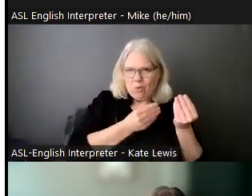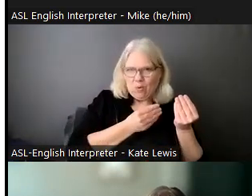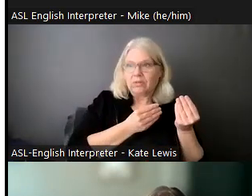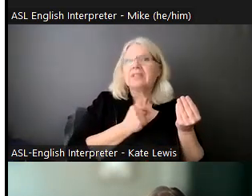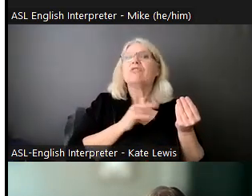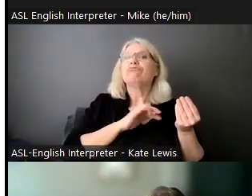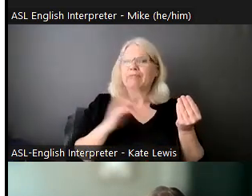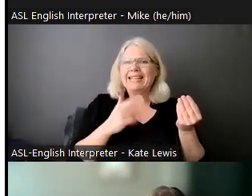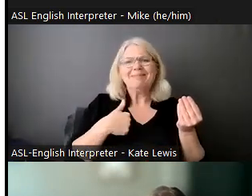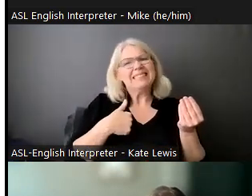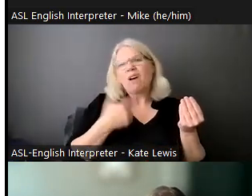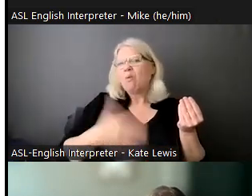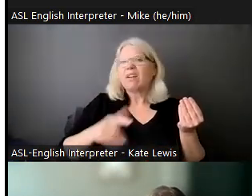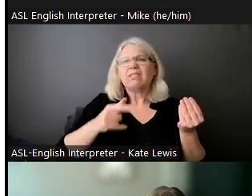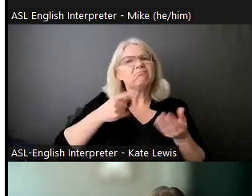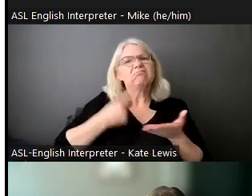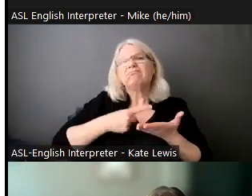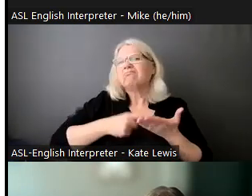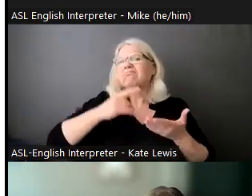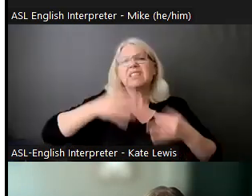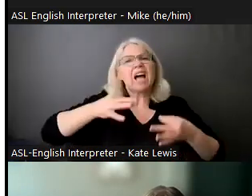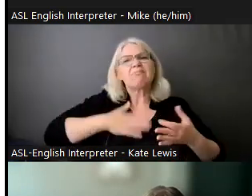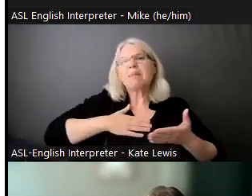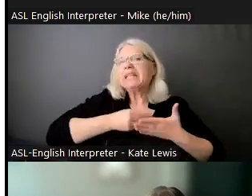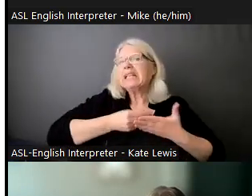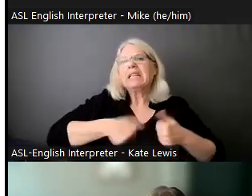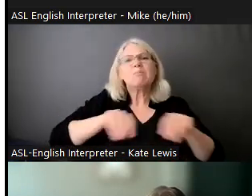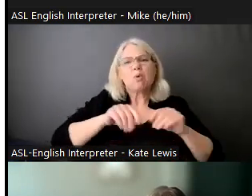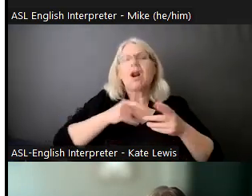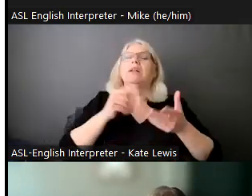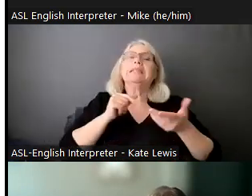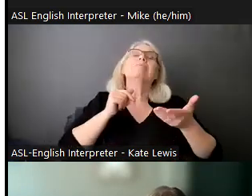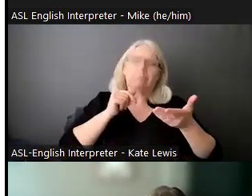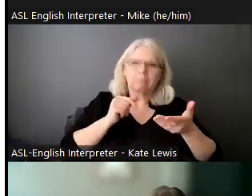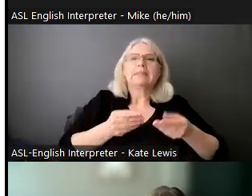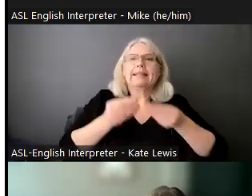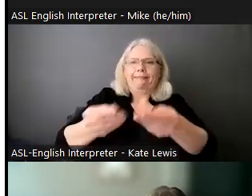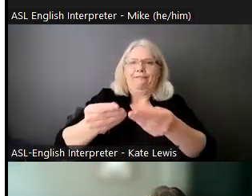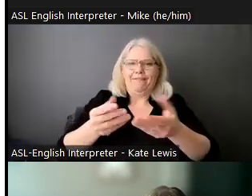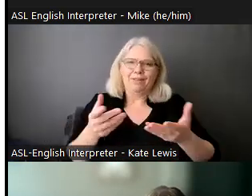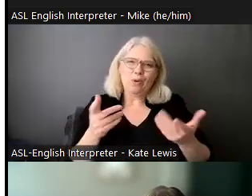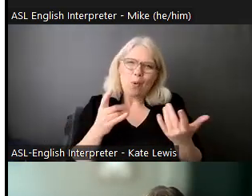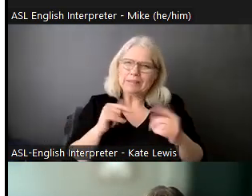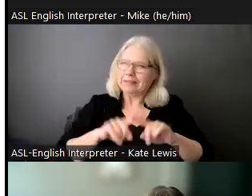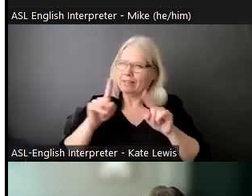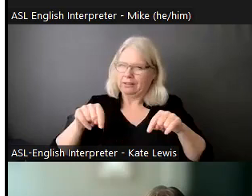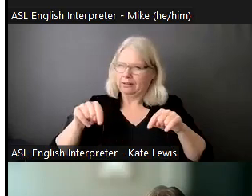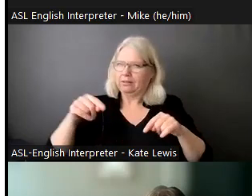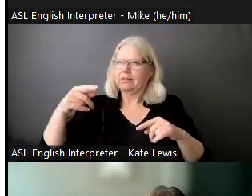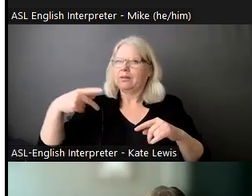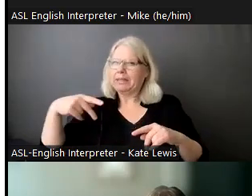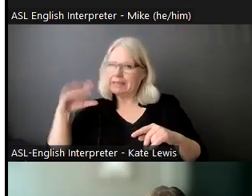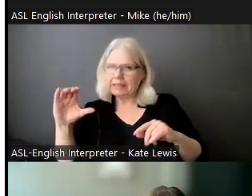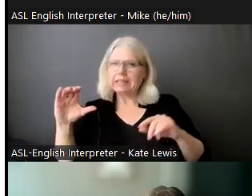documents. Should I give it to my children? That's, again, every family is different, right? If you're in a situation